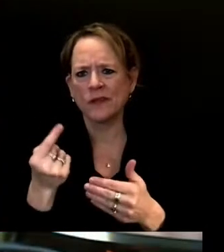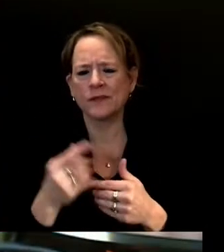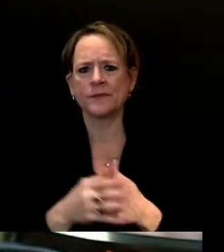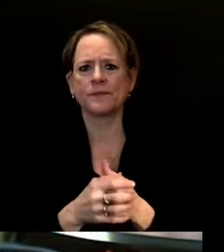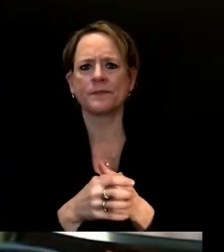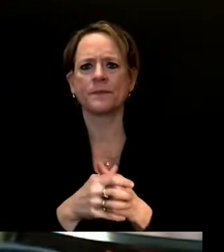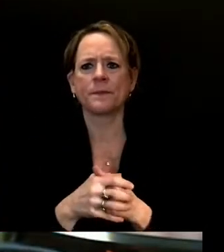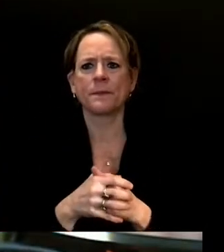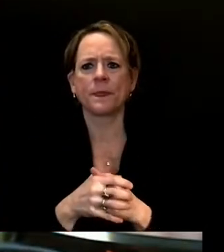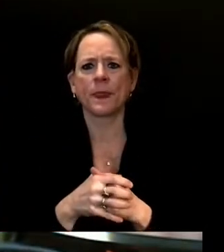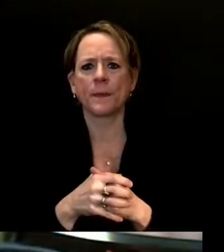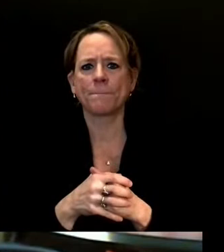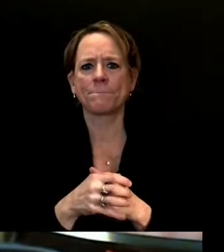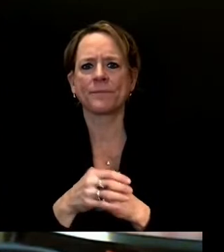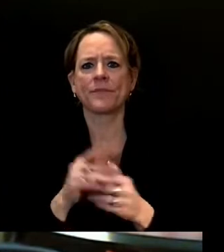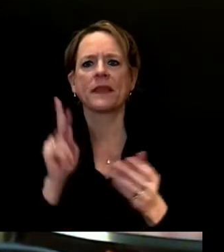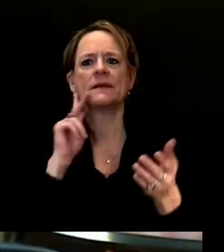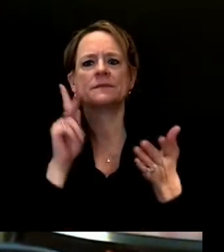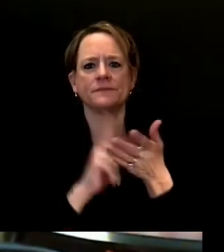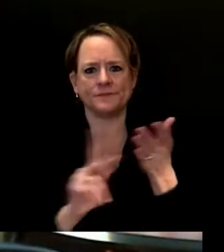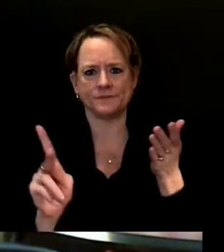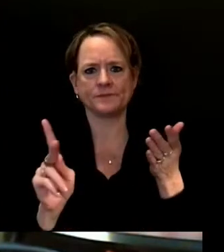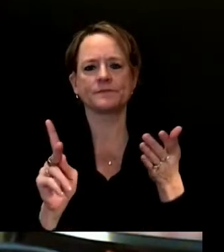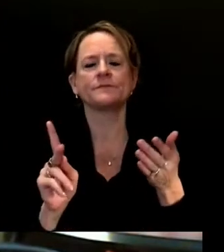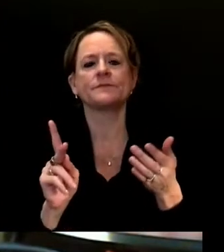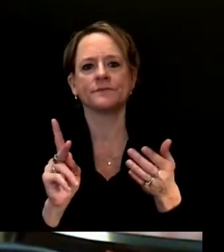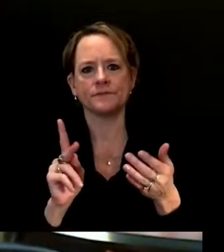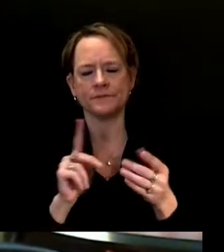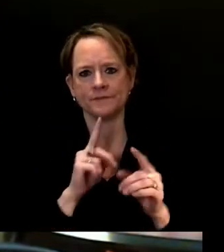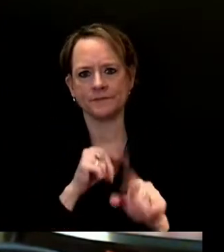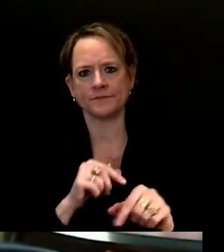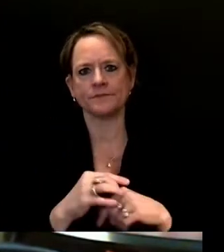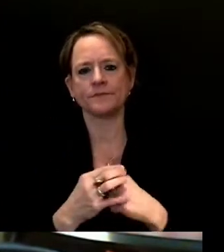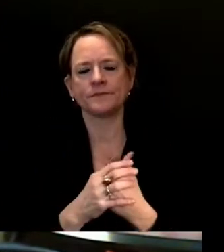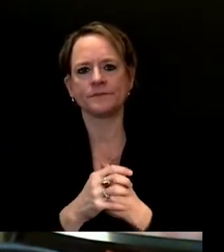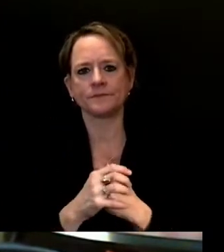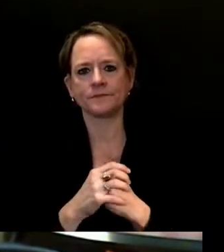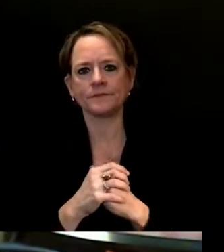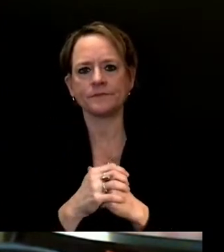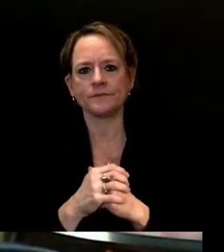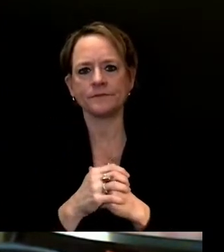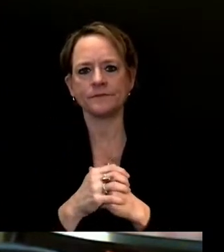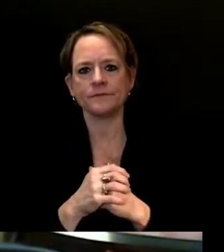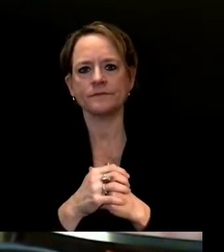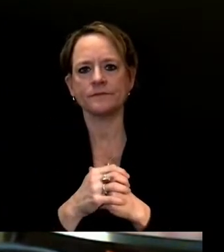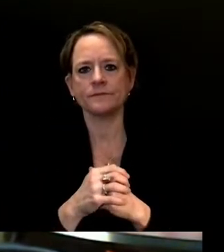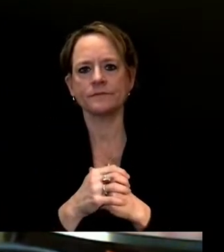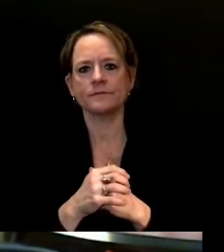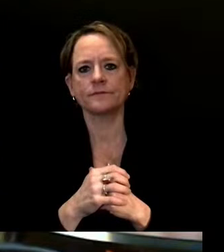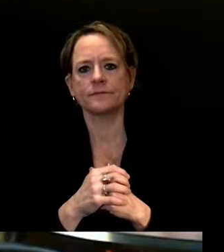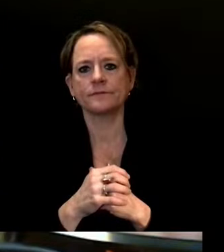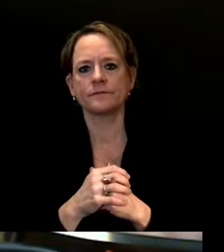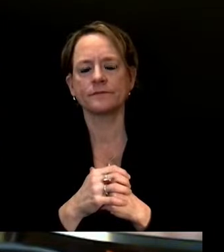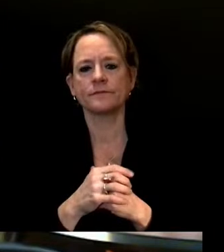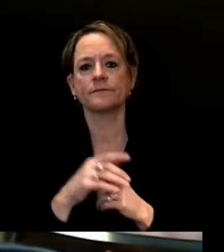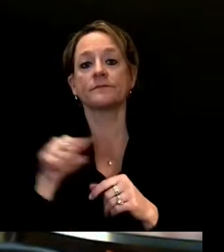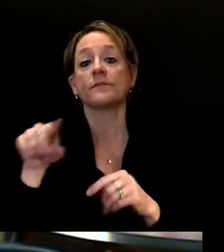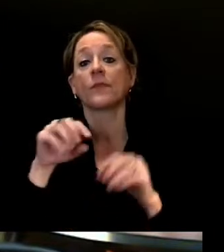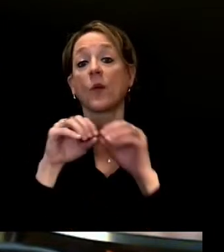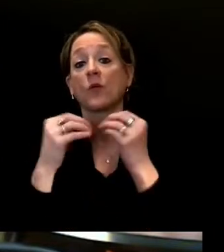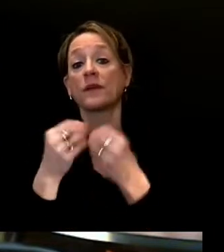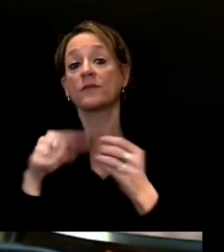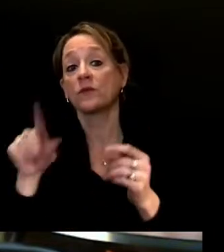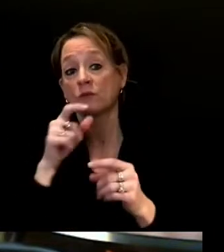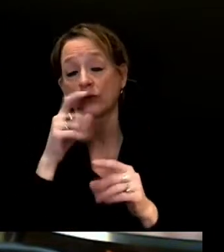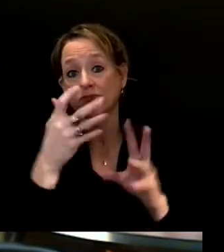place to start would be to say for organizations that are interested in requesting masks, again, we have a direct